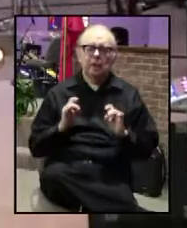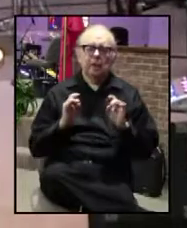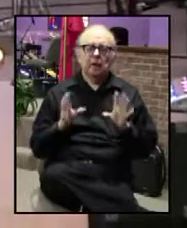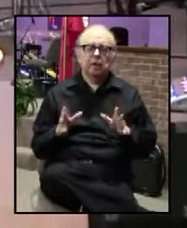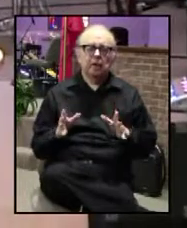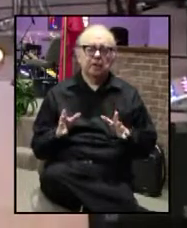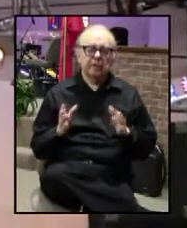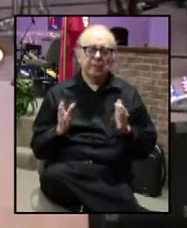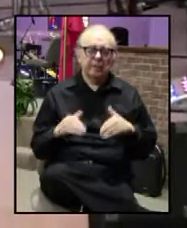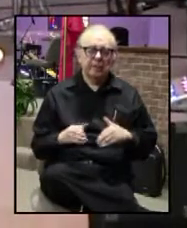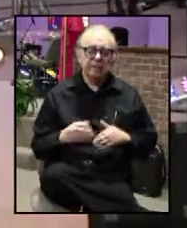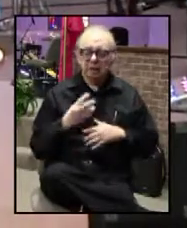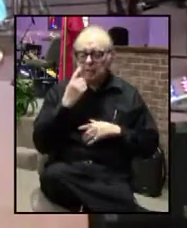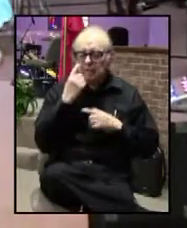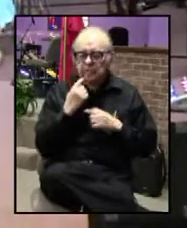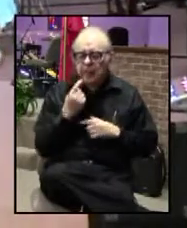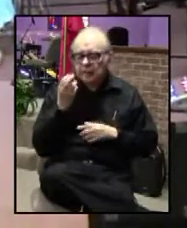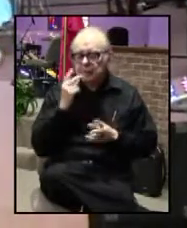down in front of people.